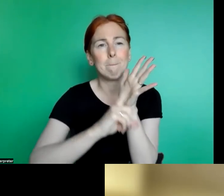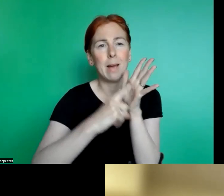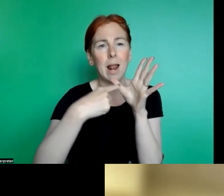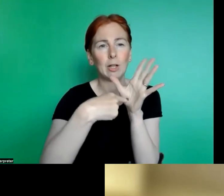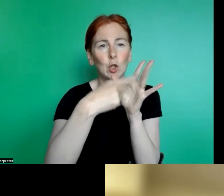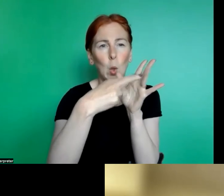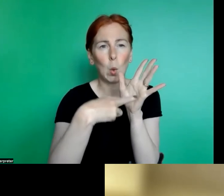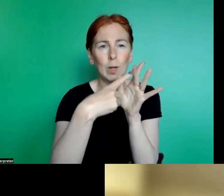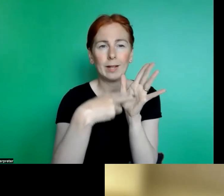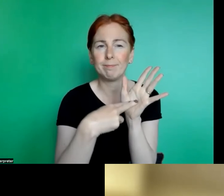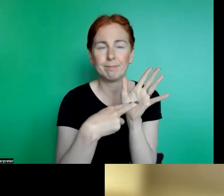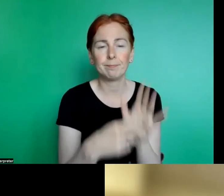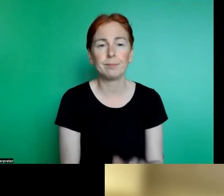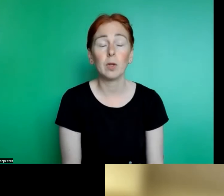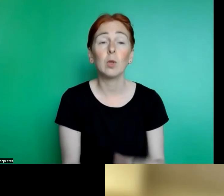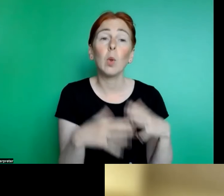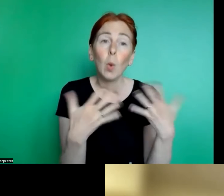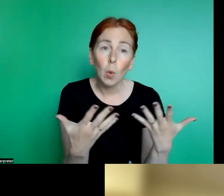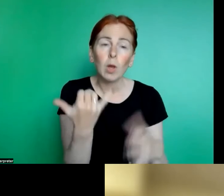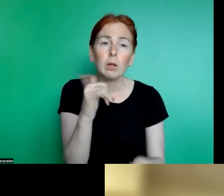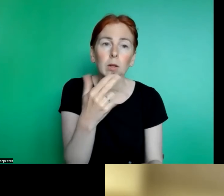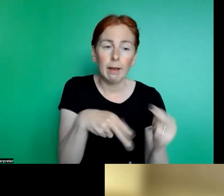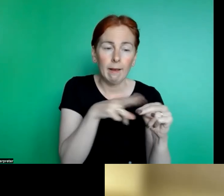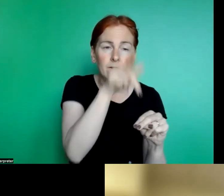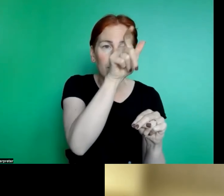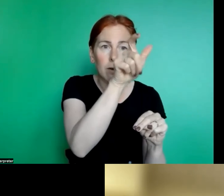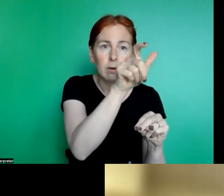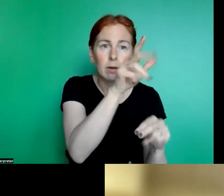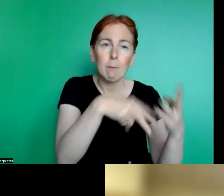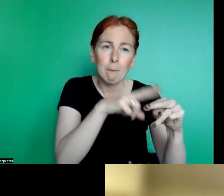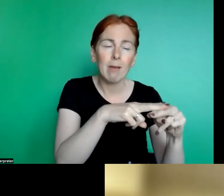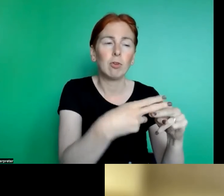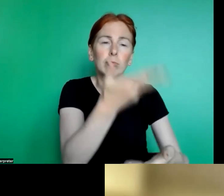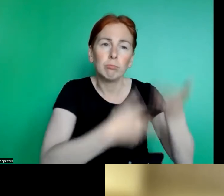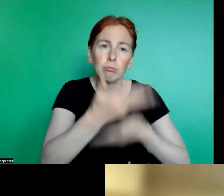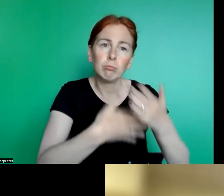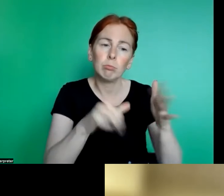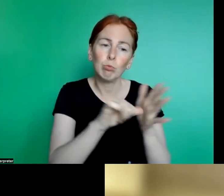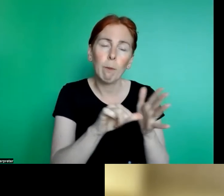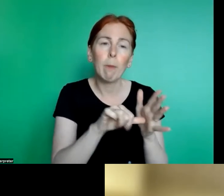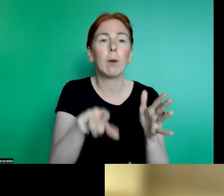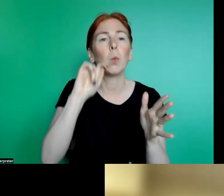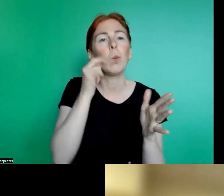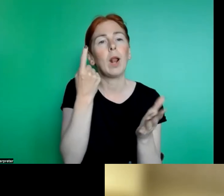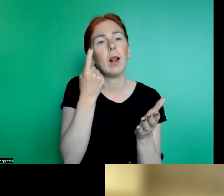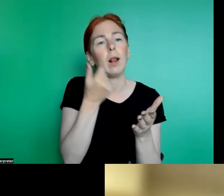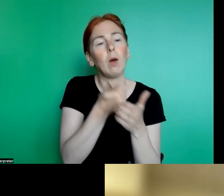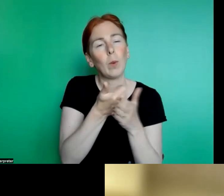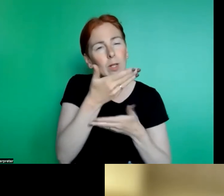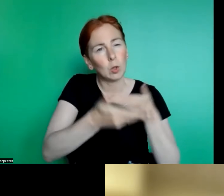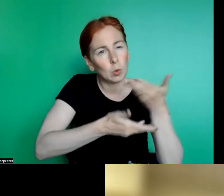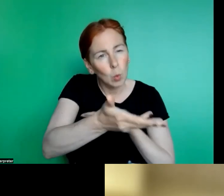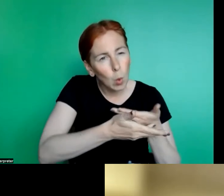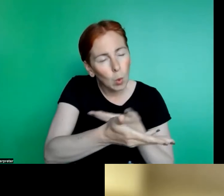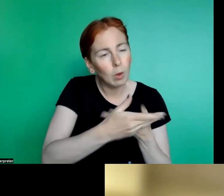unpicking some of those issues, and I'm not I don't have any issue with talking about melatonin